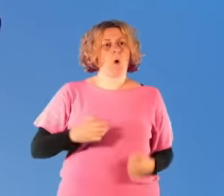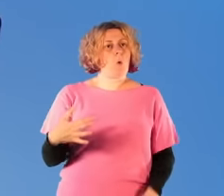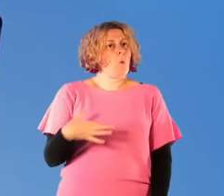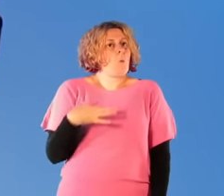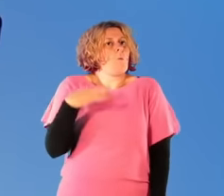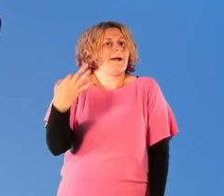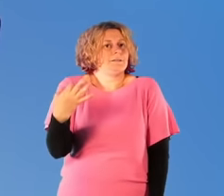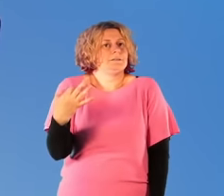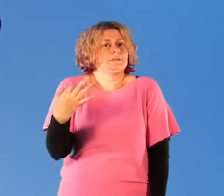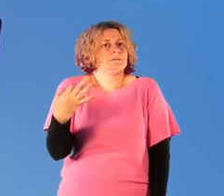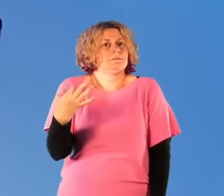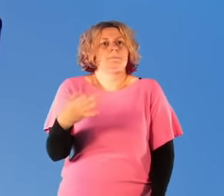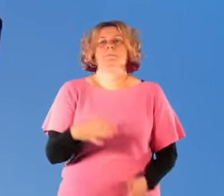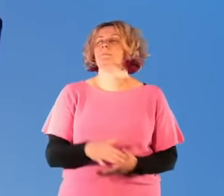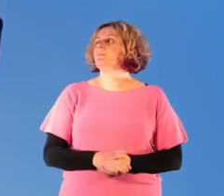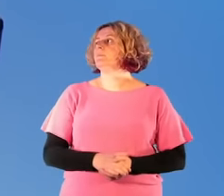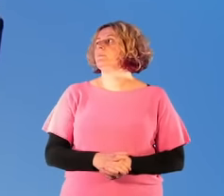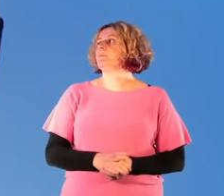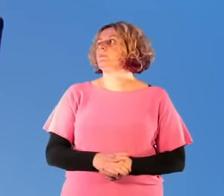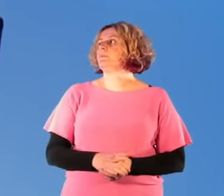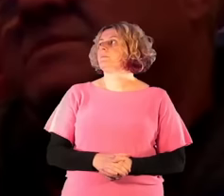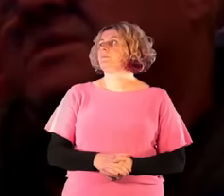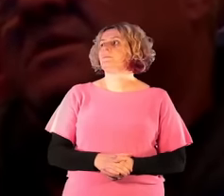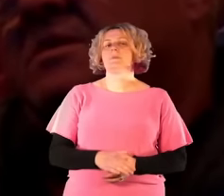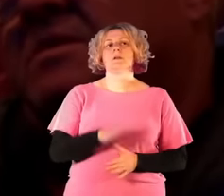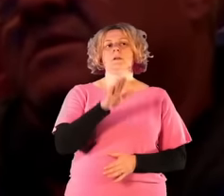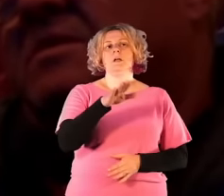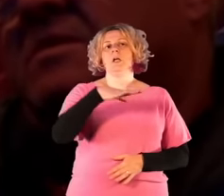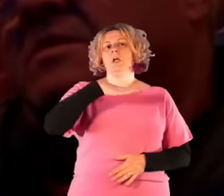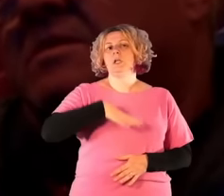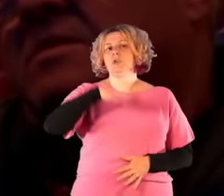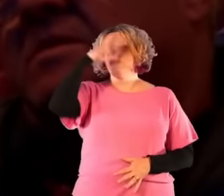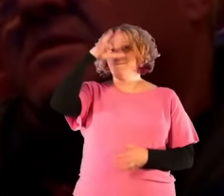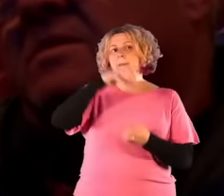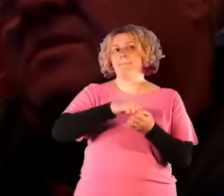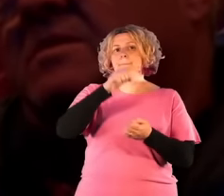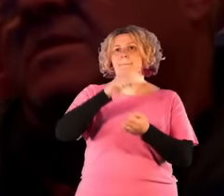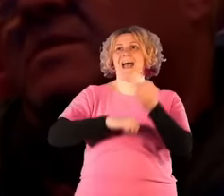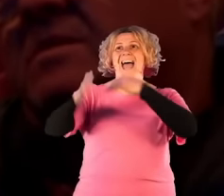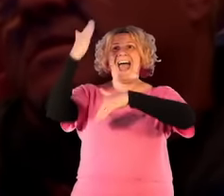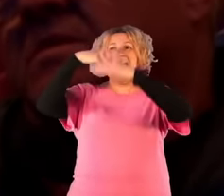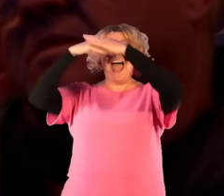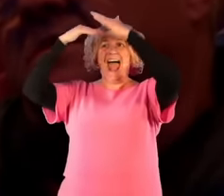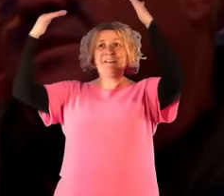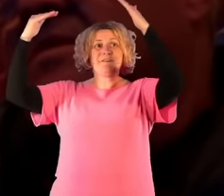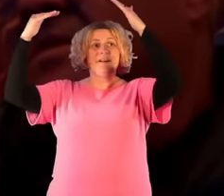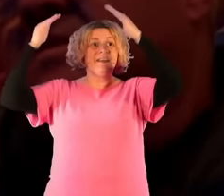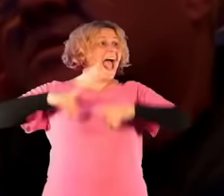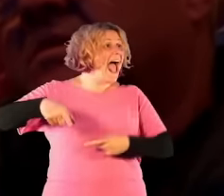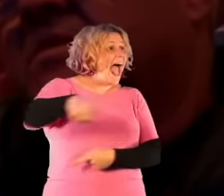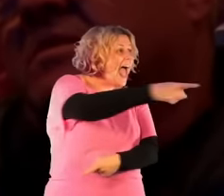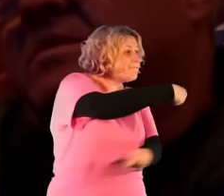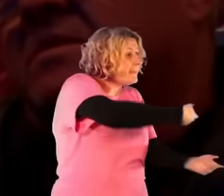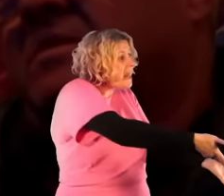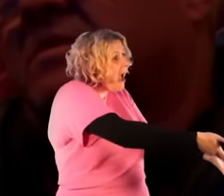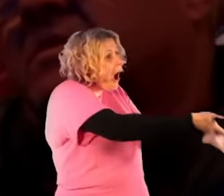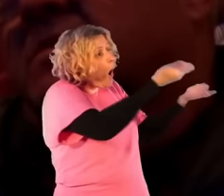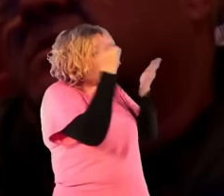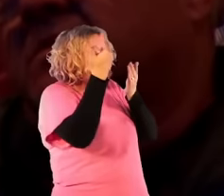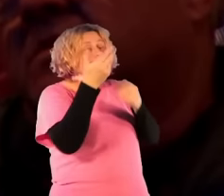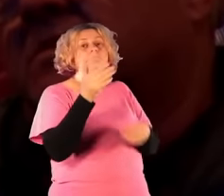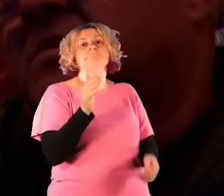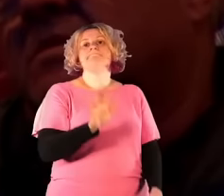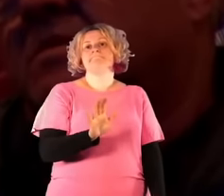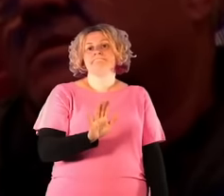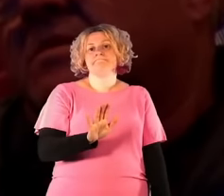See, it's talking about heaven, but we need to remember that heaven isn't for everybody. It's for those who've trusted in Christ. Heaven